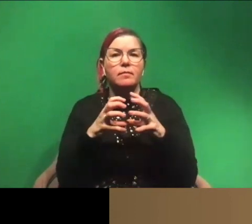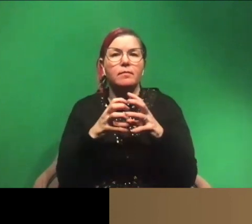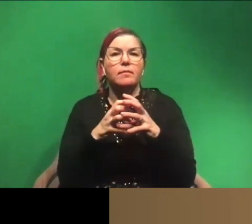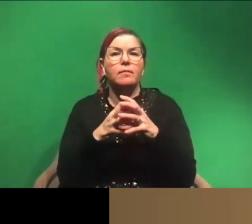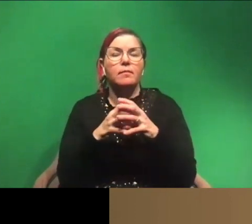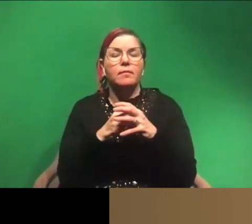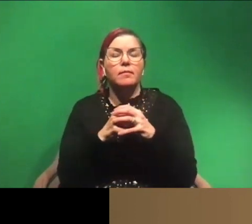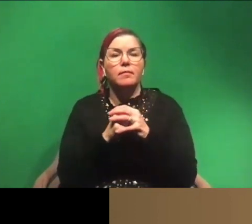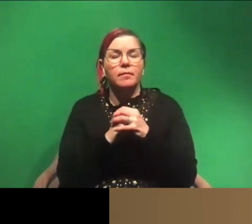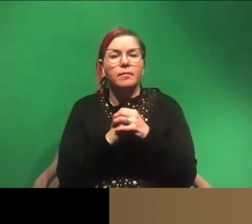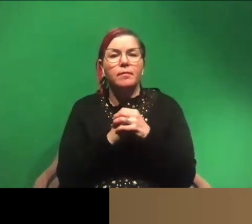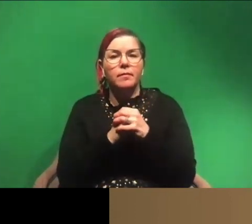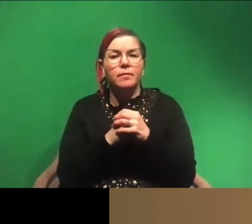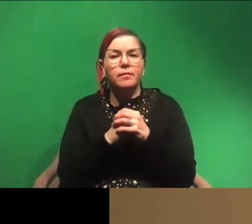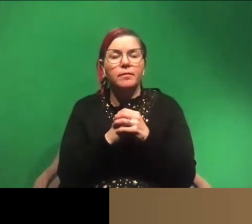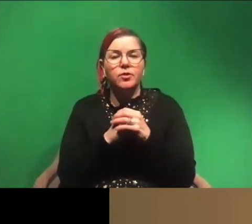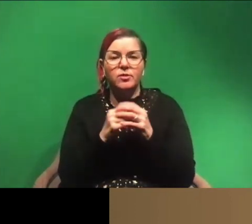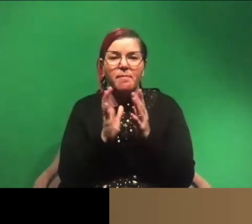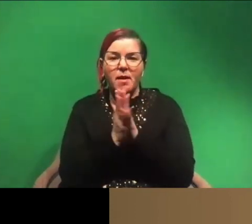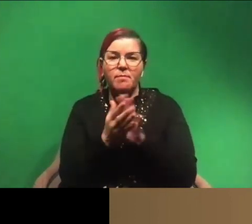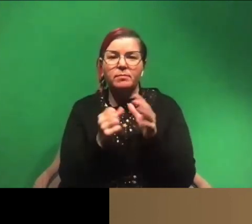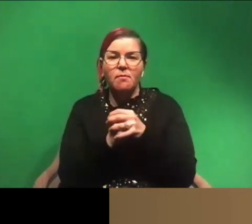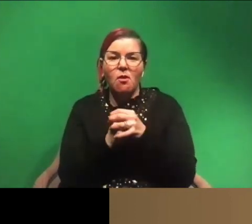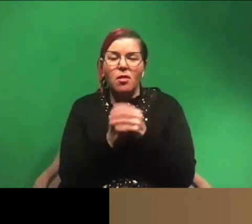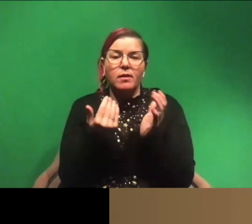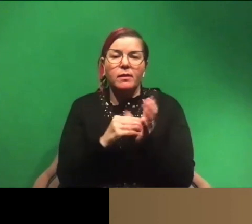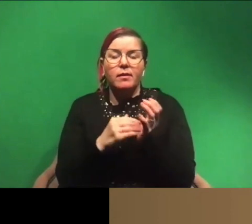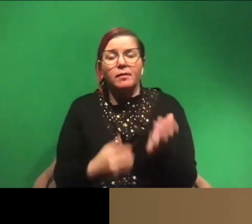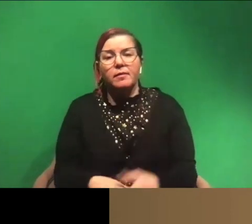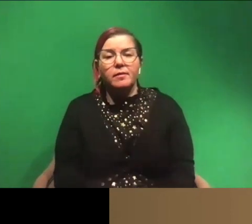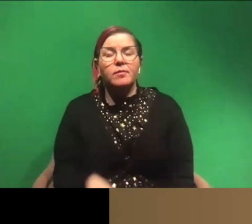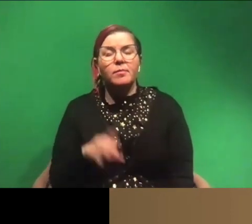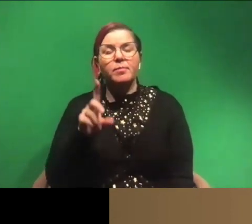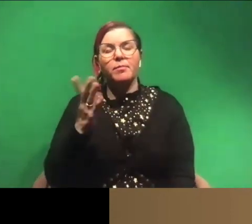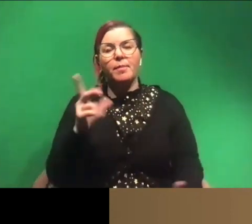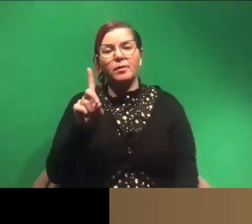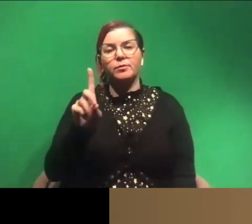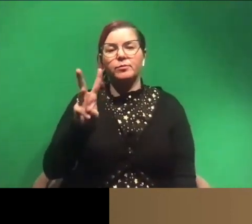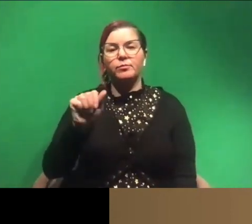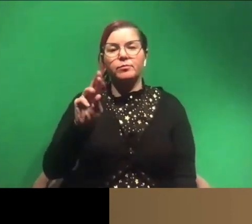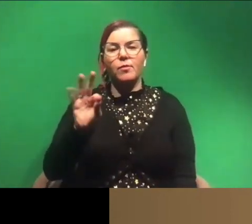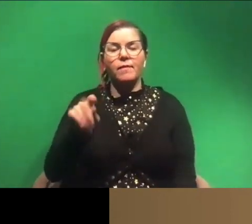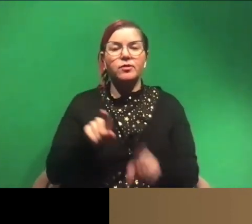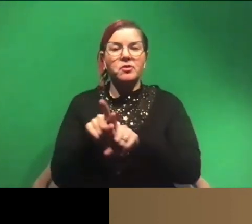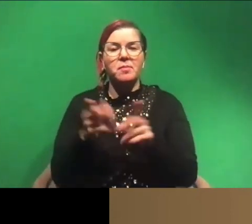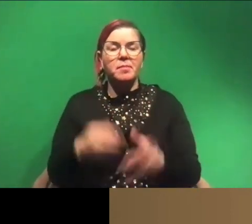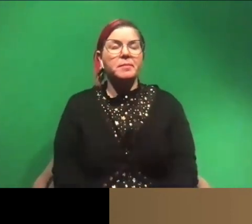eventually they're just small again. So probably a dwarf star.